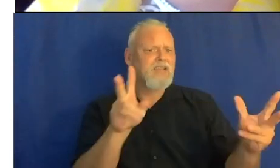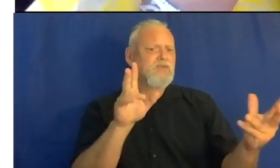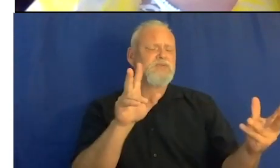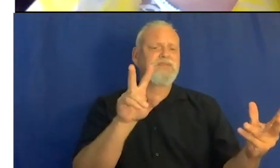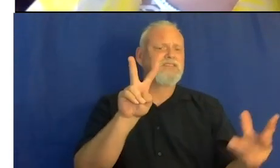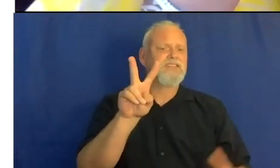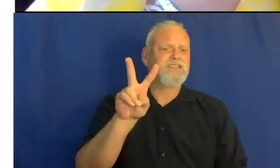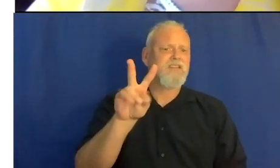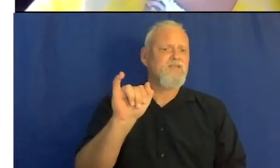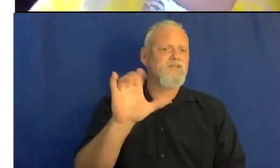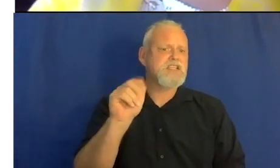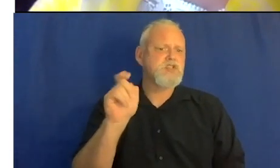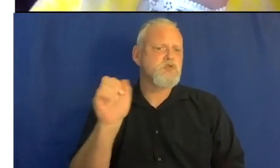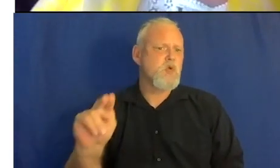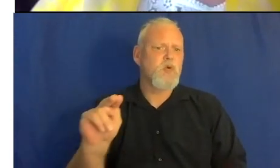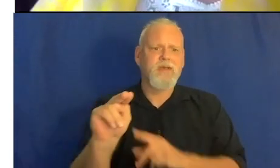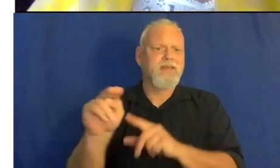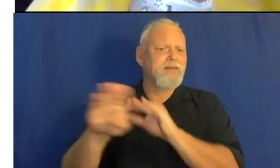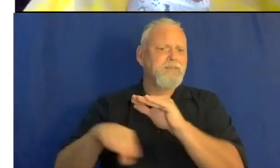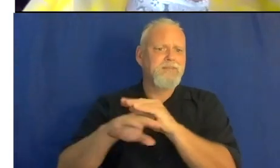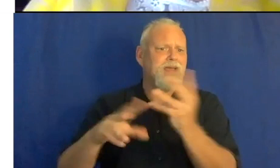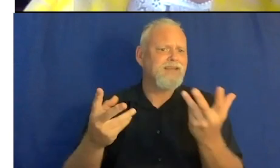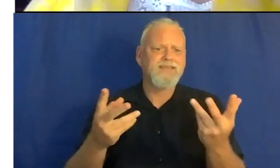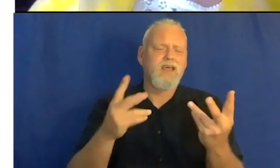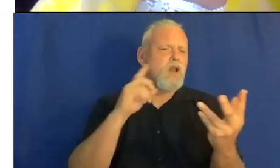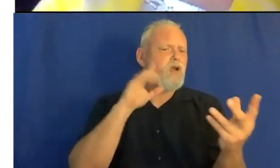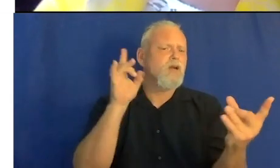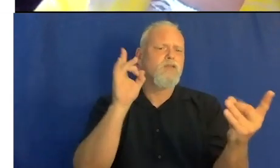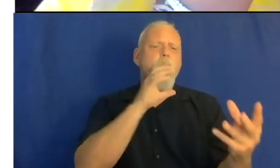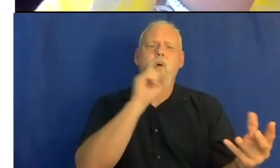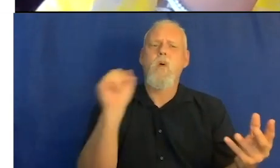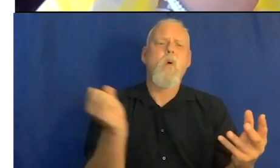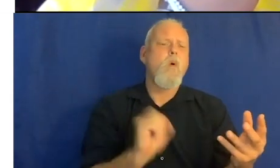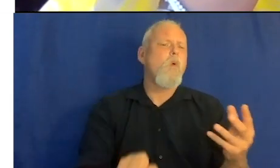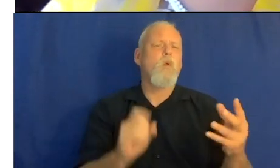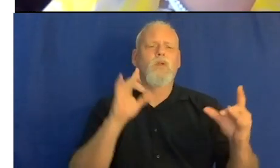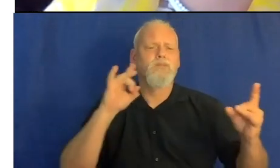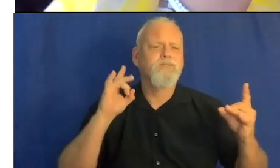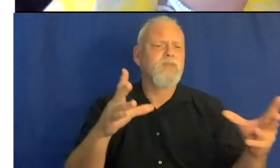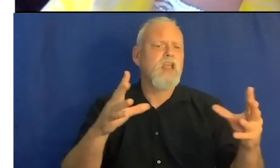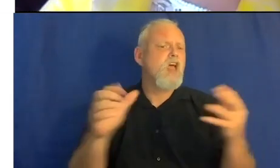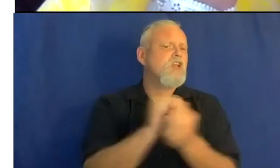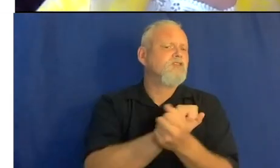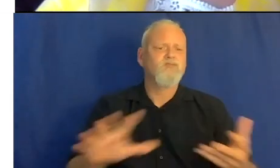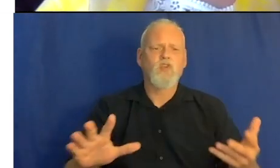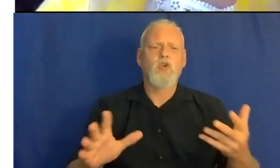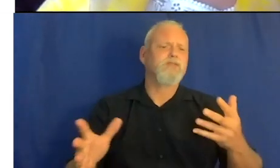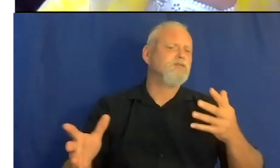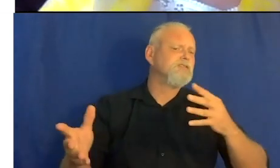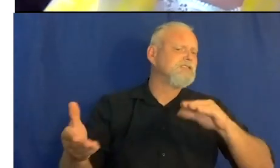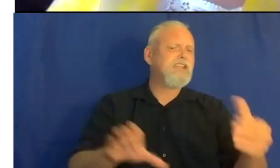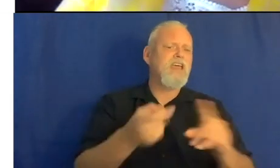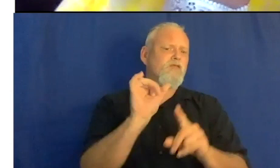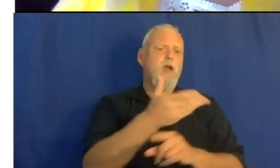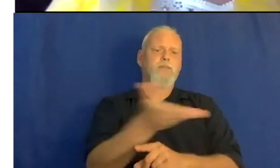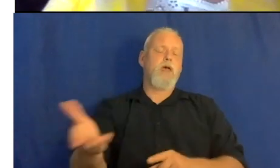policies that are draconian and cause so much death and destruction? We should